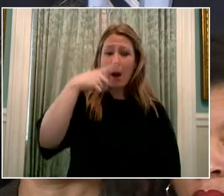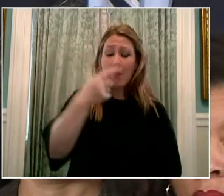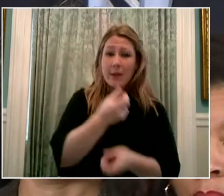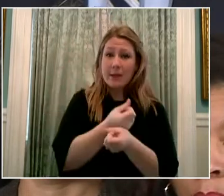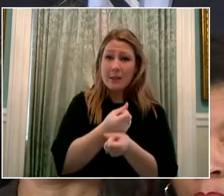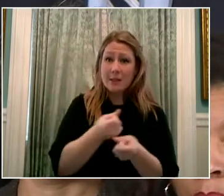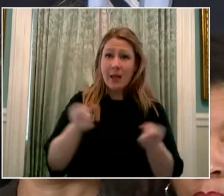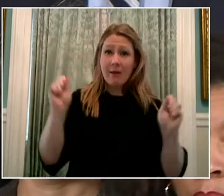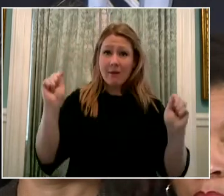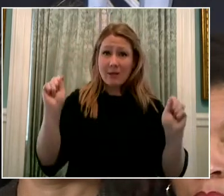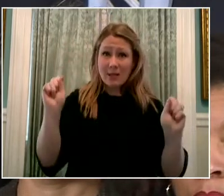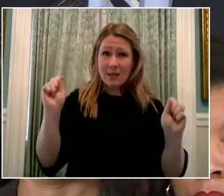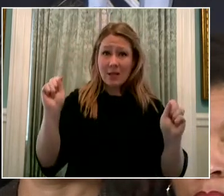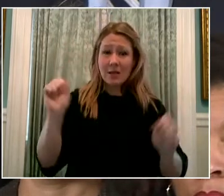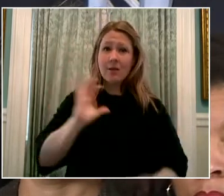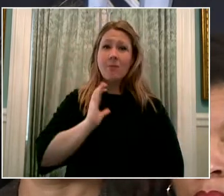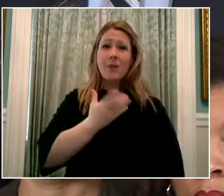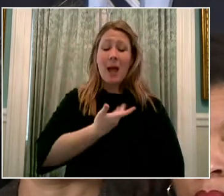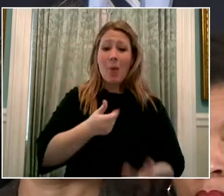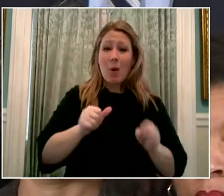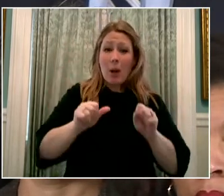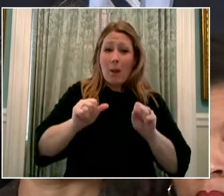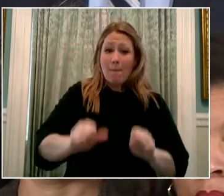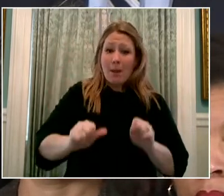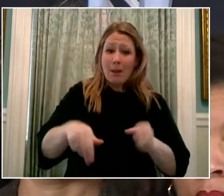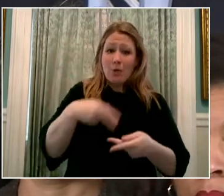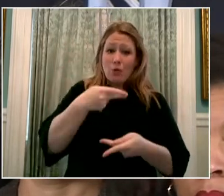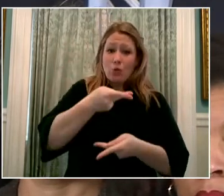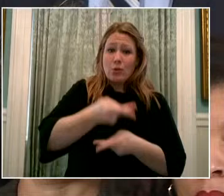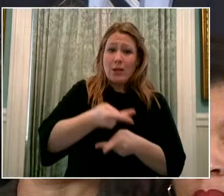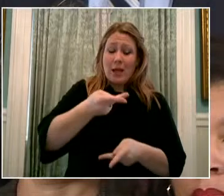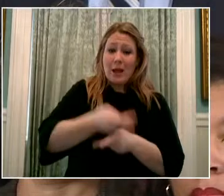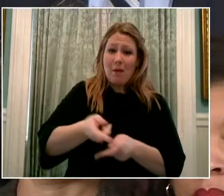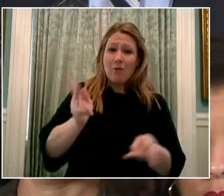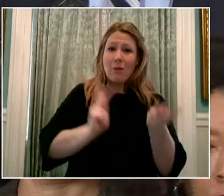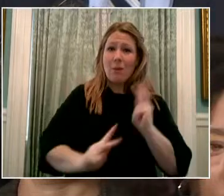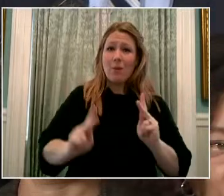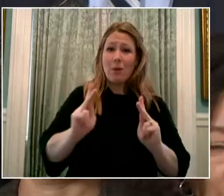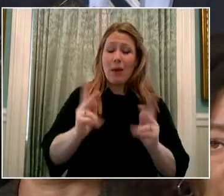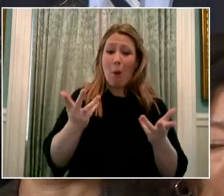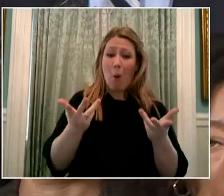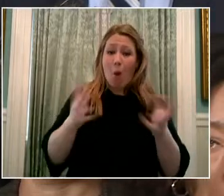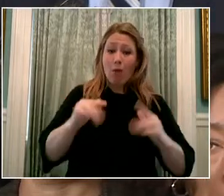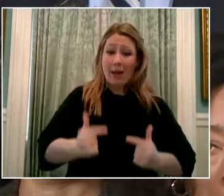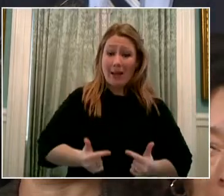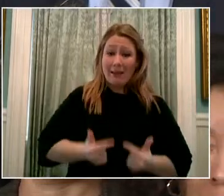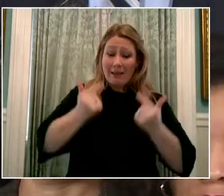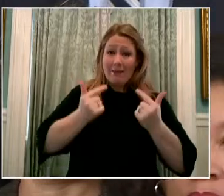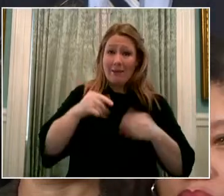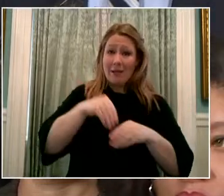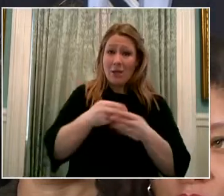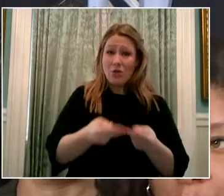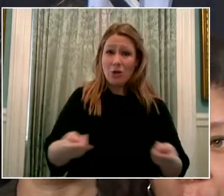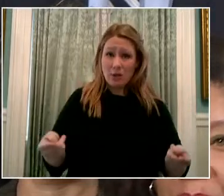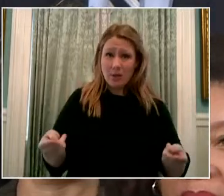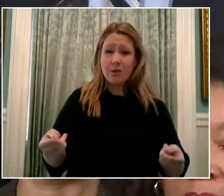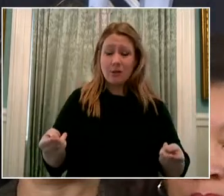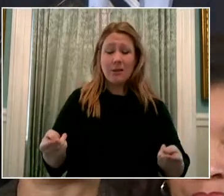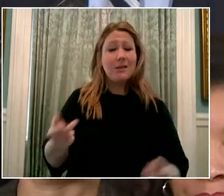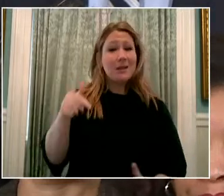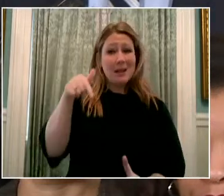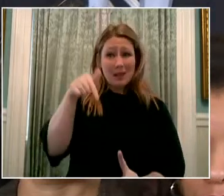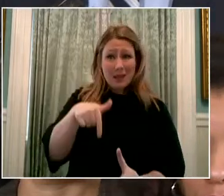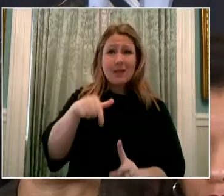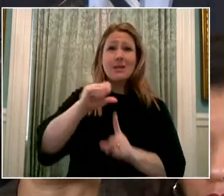were already in shelters. This is impacting the entire city. And the numbers don't lie. People